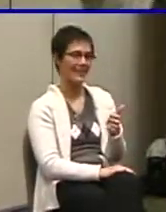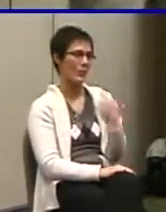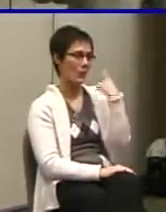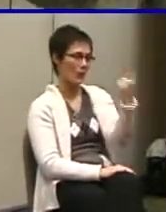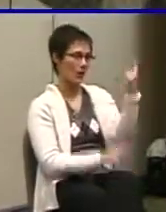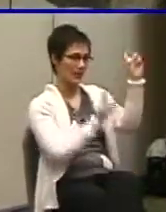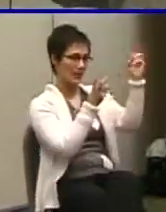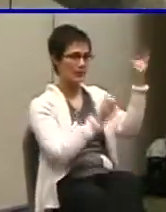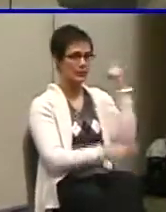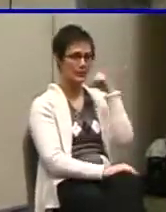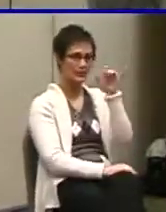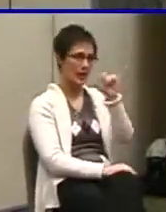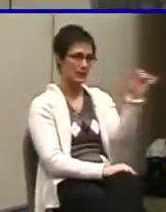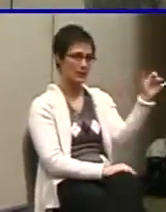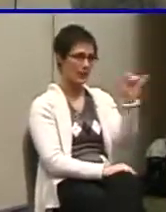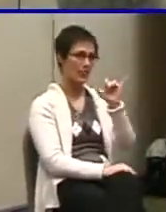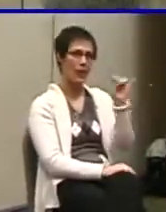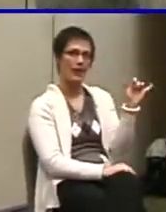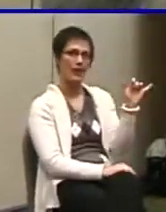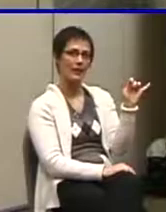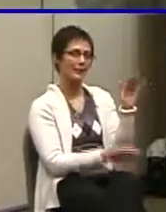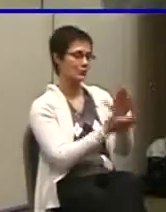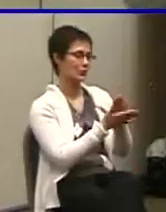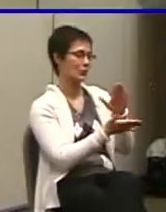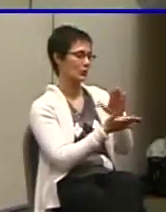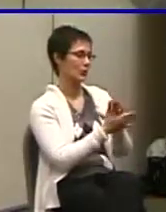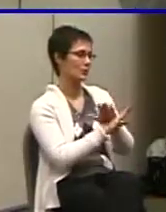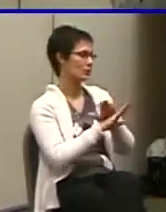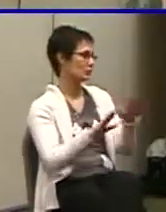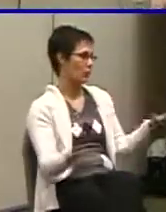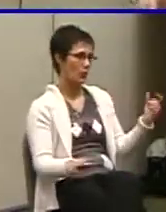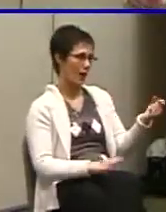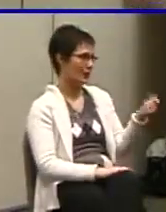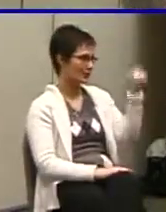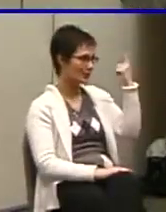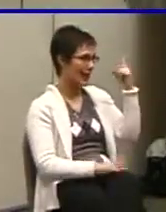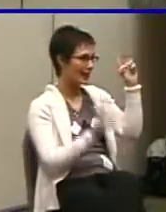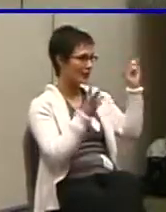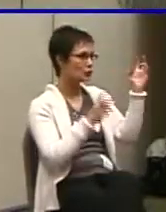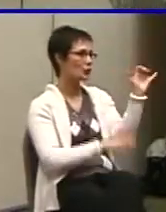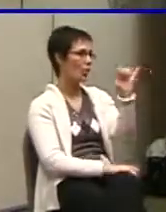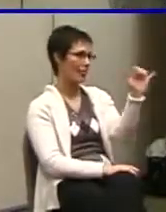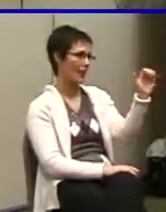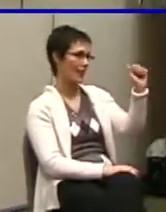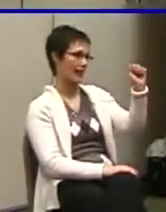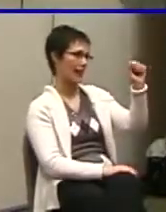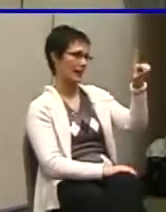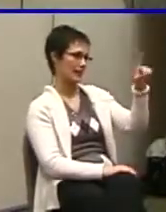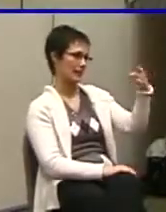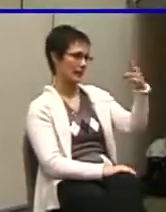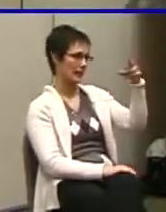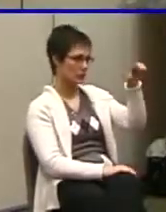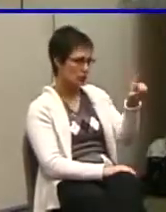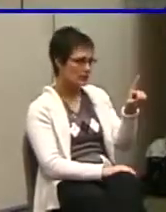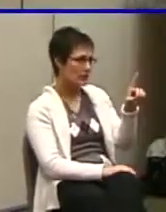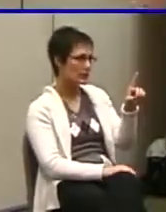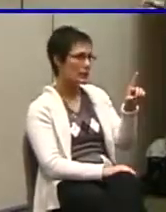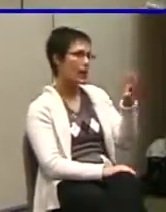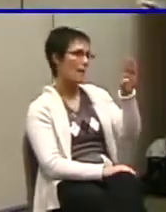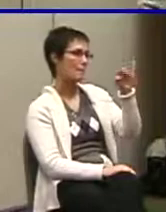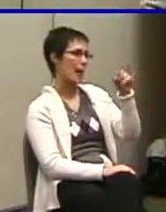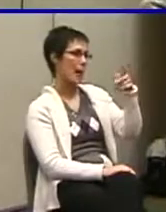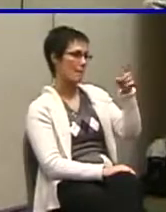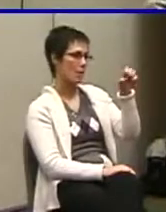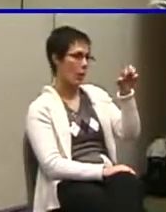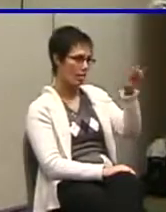and I think that oftentimes schools don't understand issues like ADHD, bipolar, something. I mean, if you think that, you know, if the